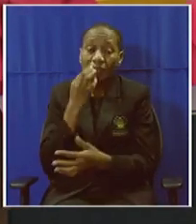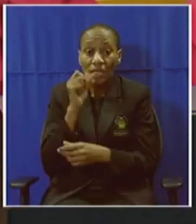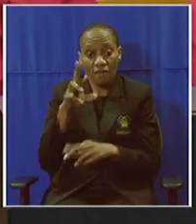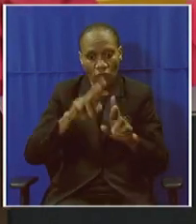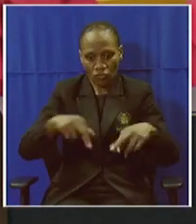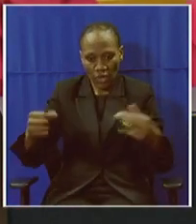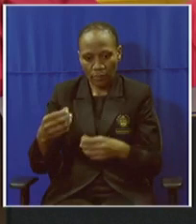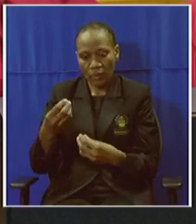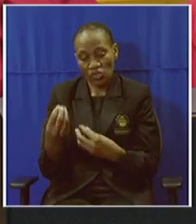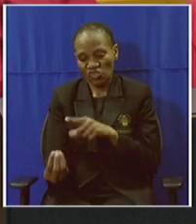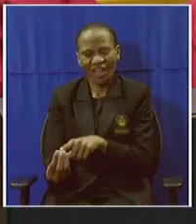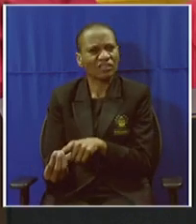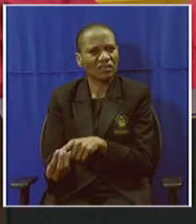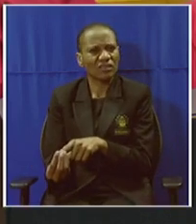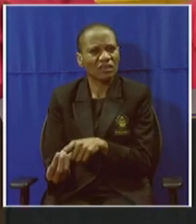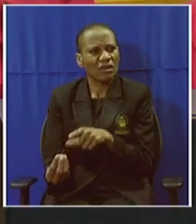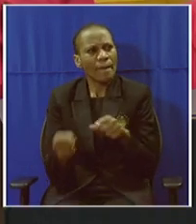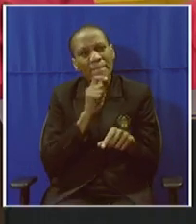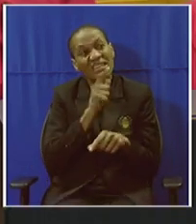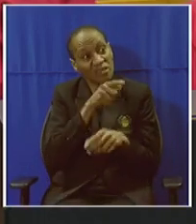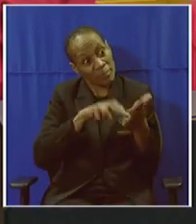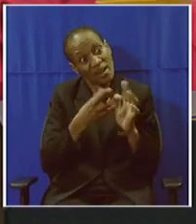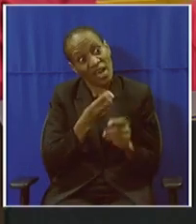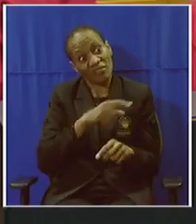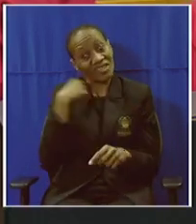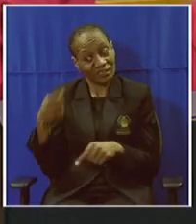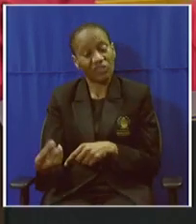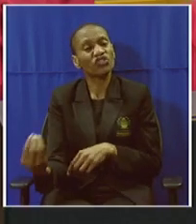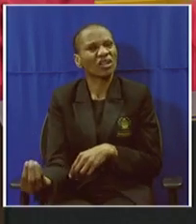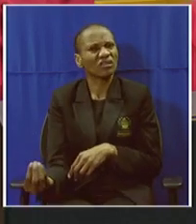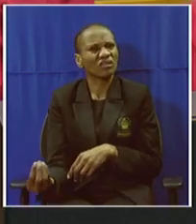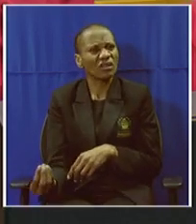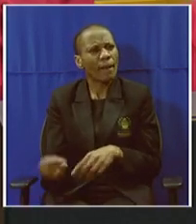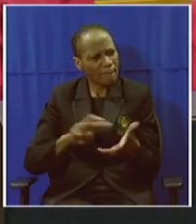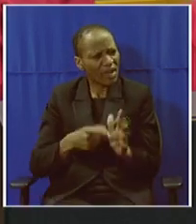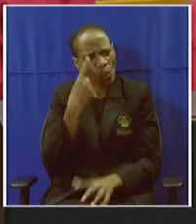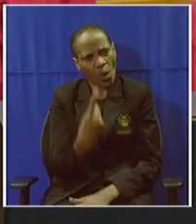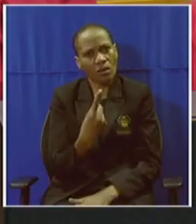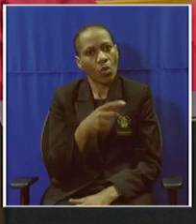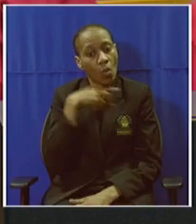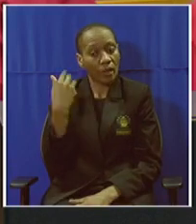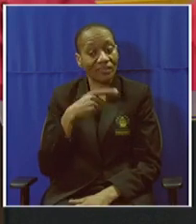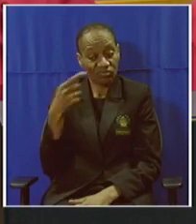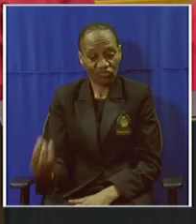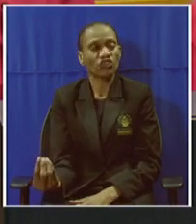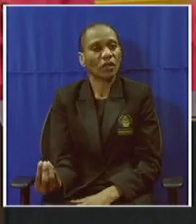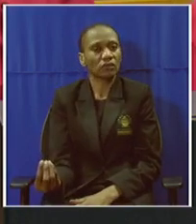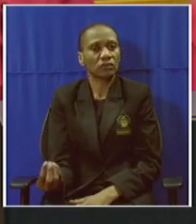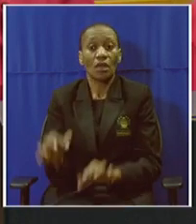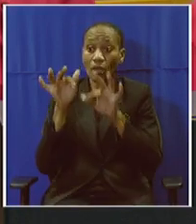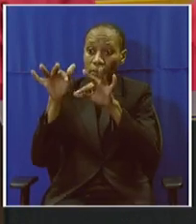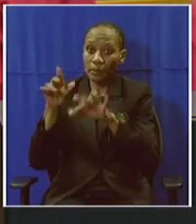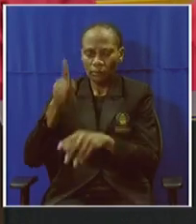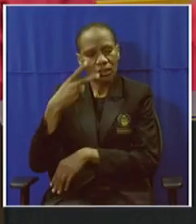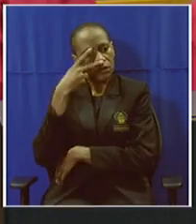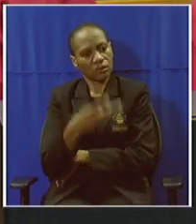child has the intention to kill that child. There's no other intention besides the intention to kill. As society, we should see